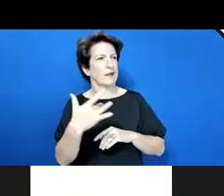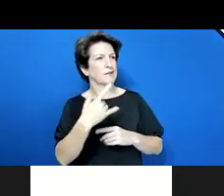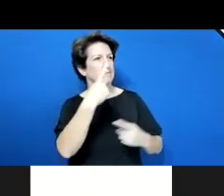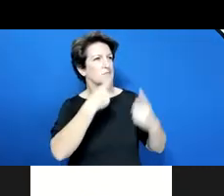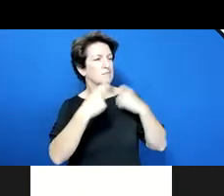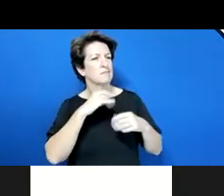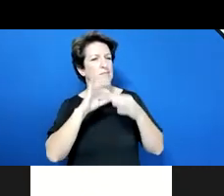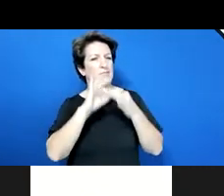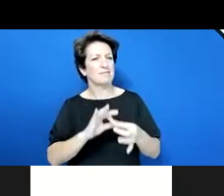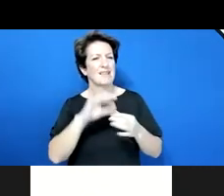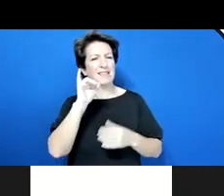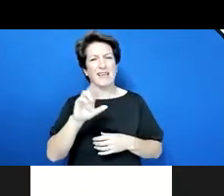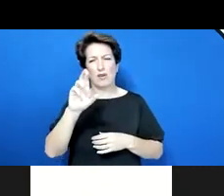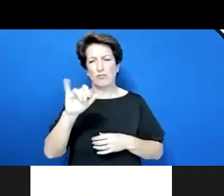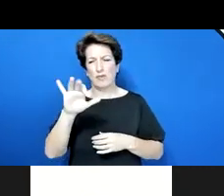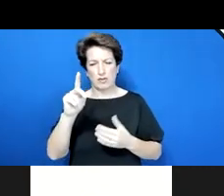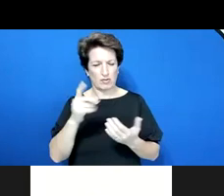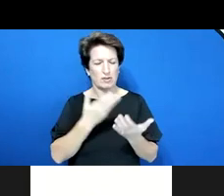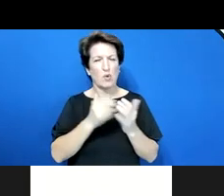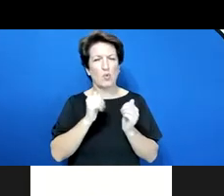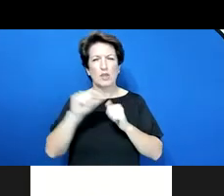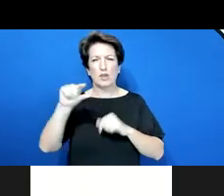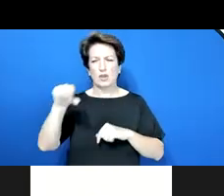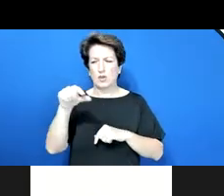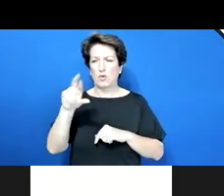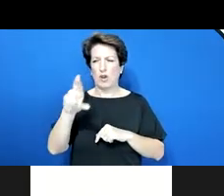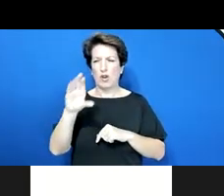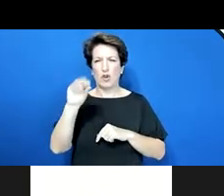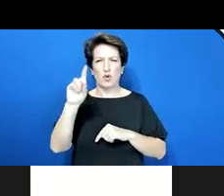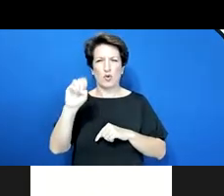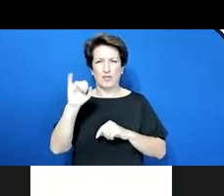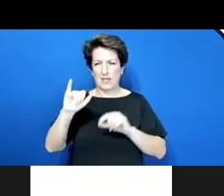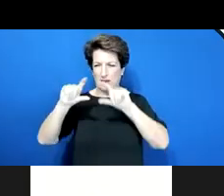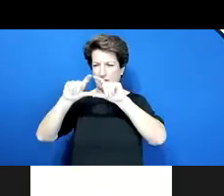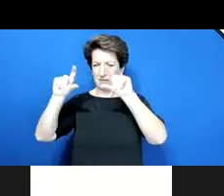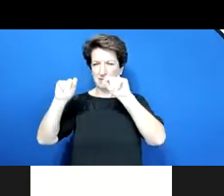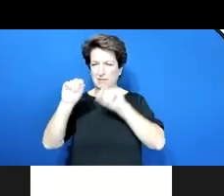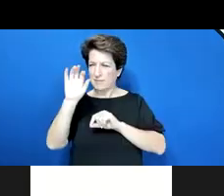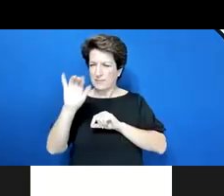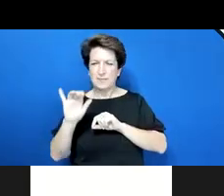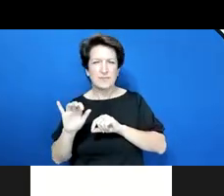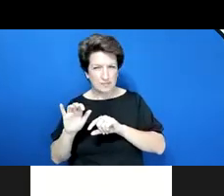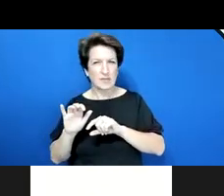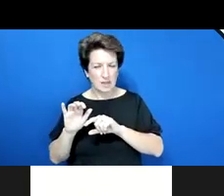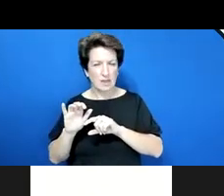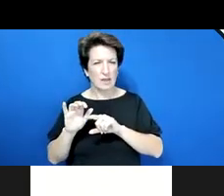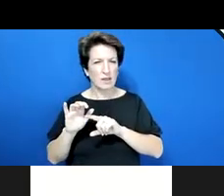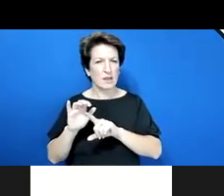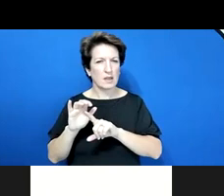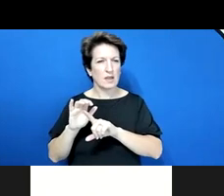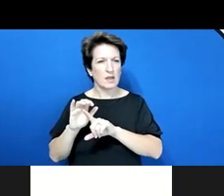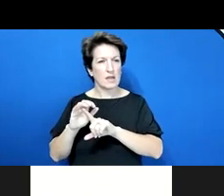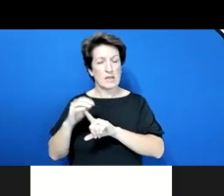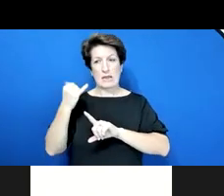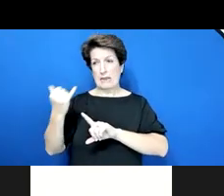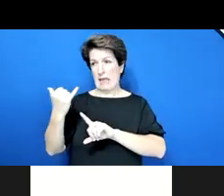enhanced vaccination record with QR code. So will other forms of vaccination receipt and record be accepted now that the QR code form